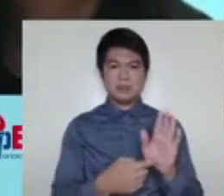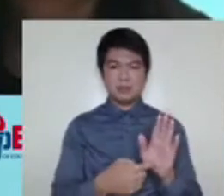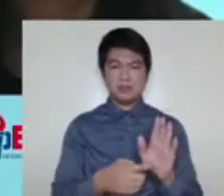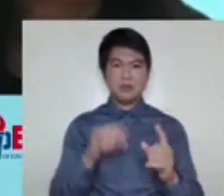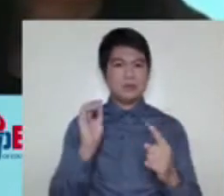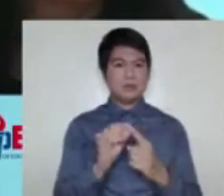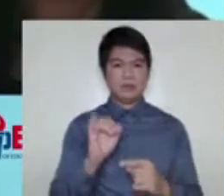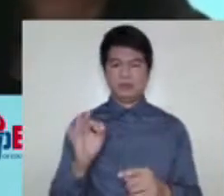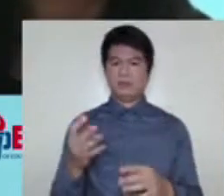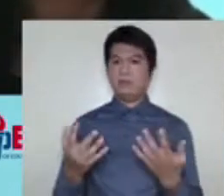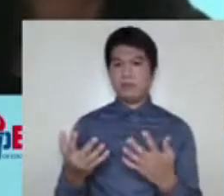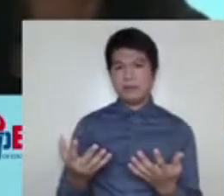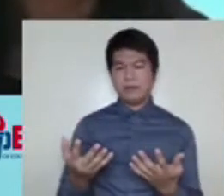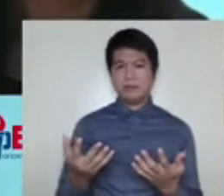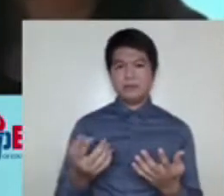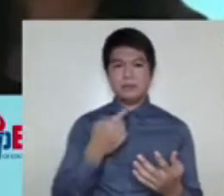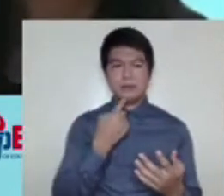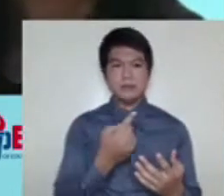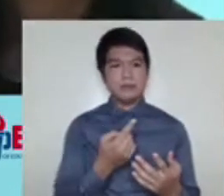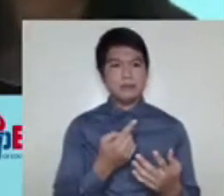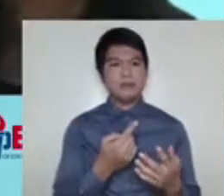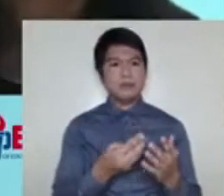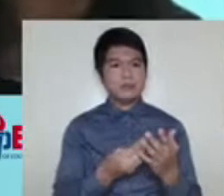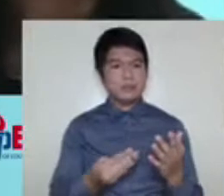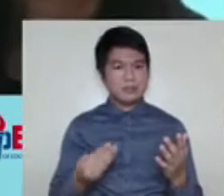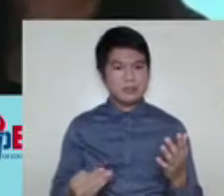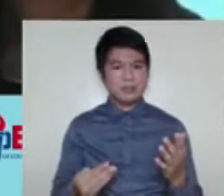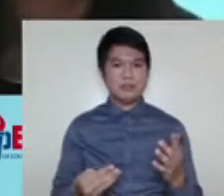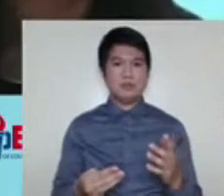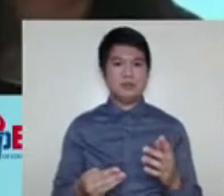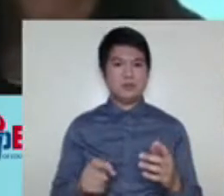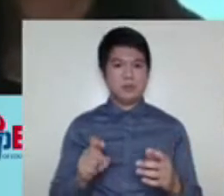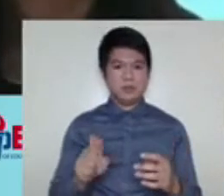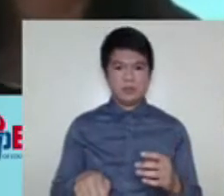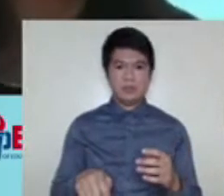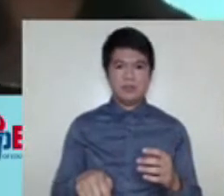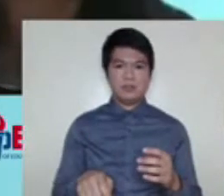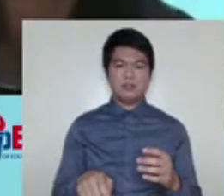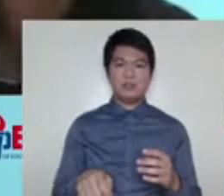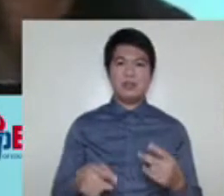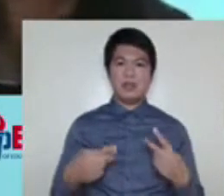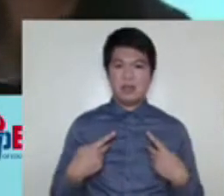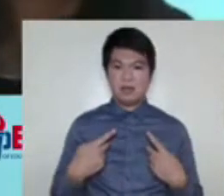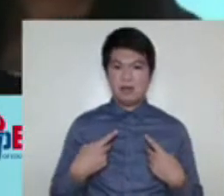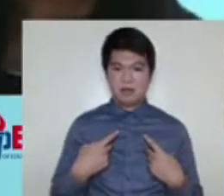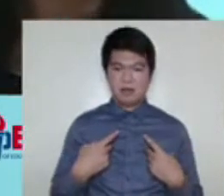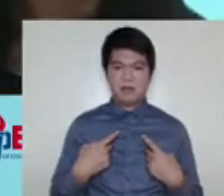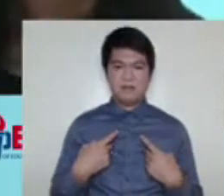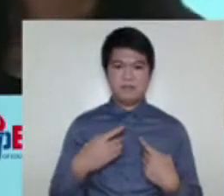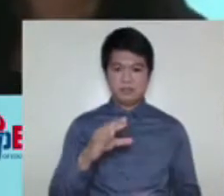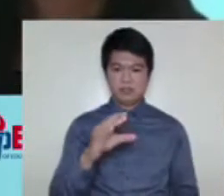said supplementary material, then you may opt to undergo classroom observation and demonstrate this specific